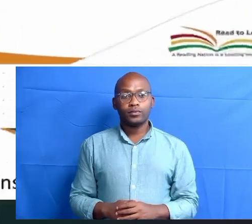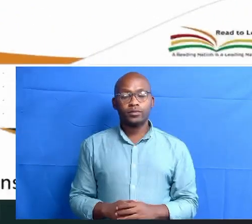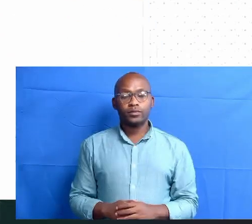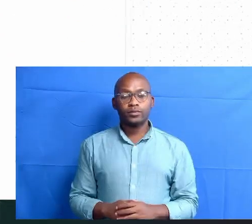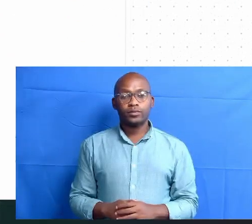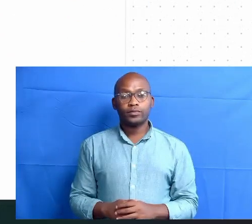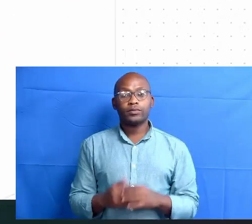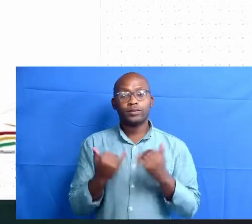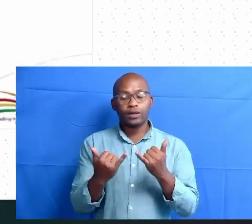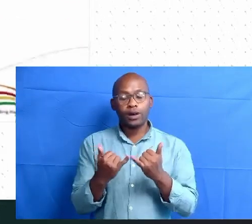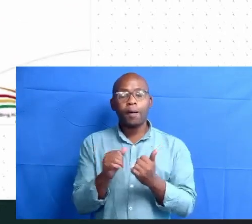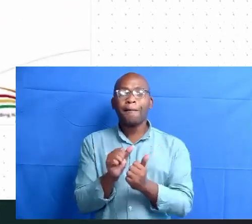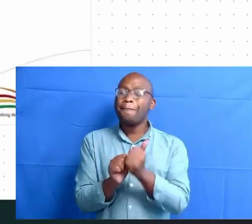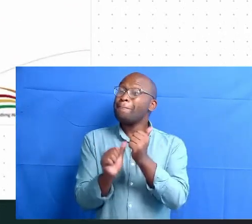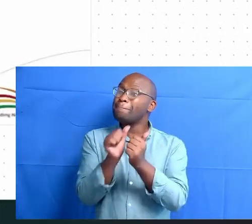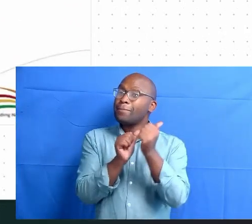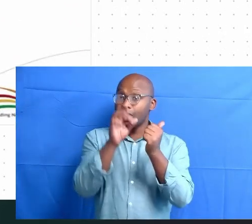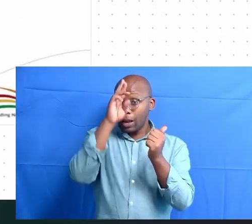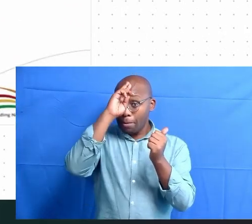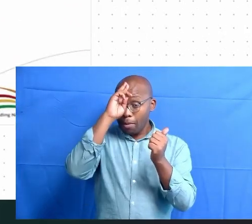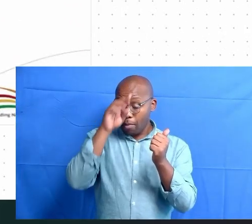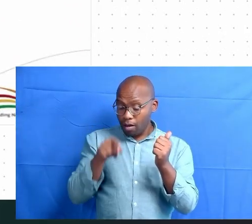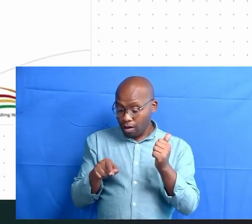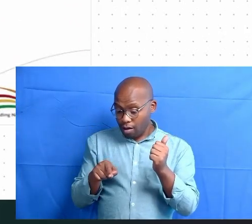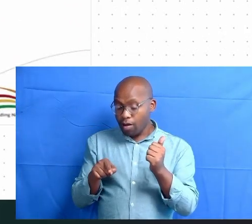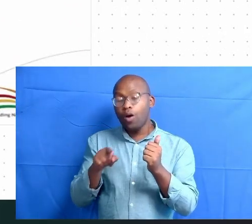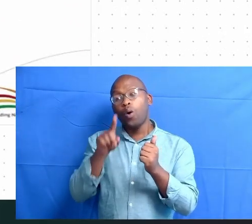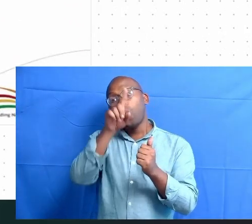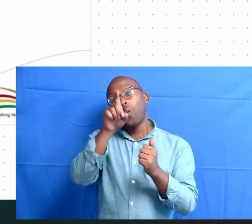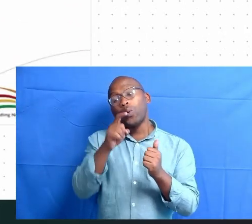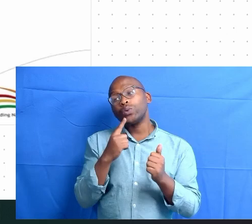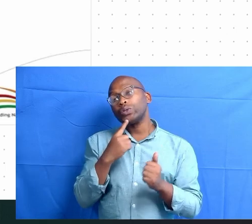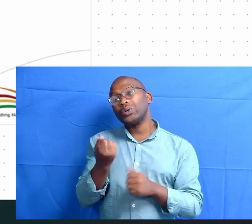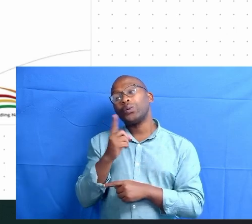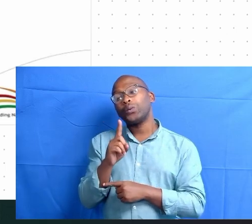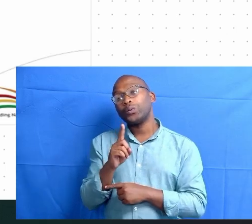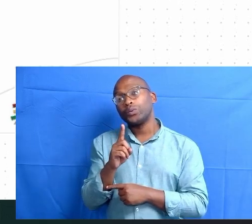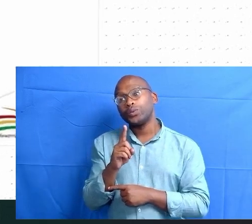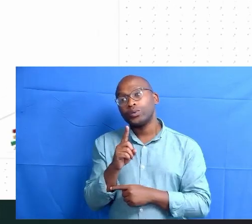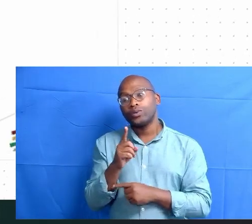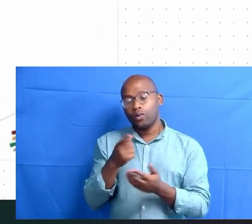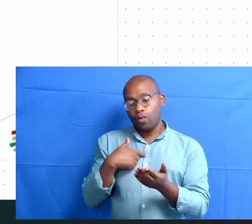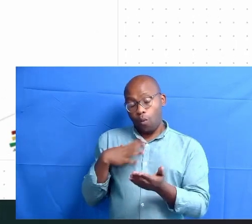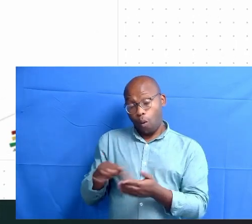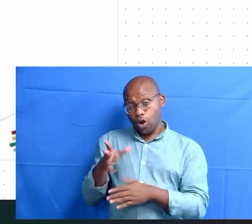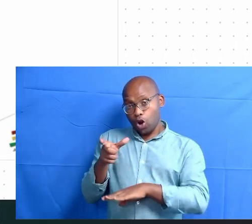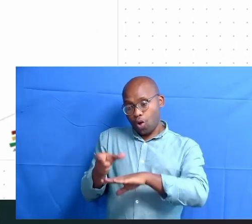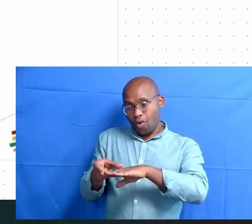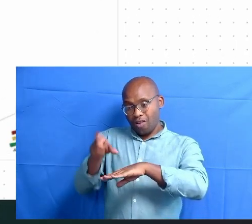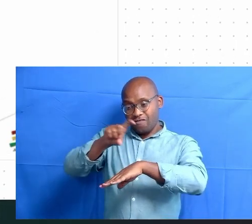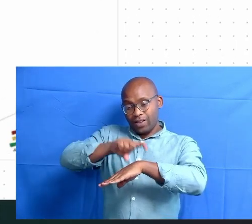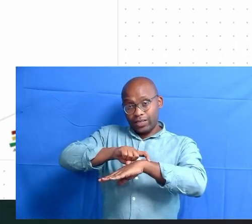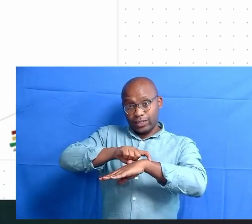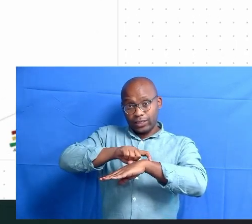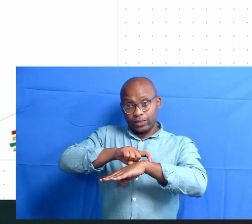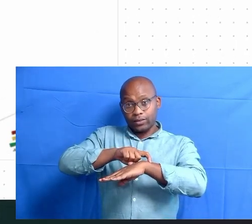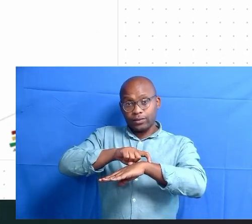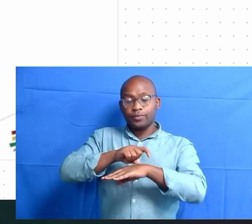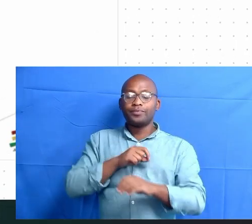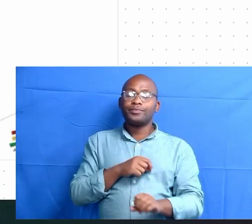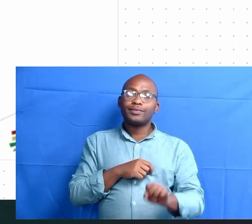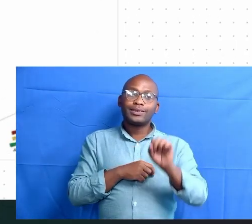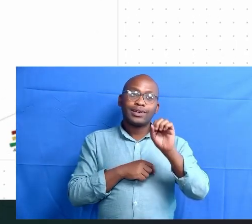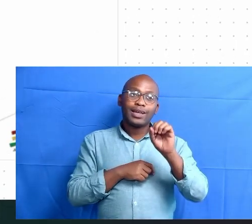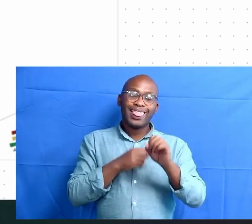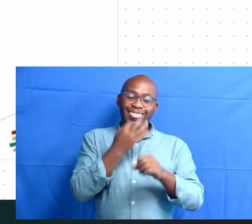200. Now, if you go back to our question, they say we want to convert. We say 30. This is one, which